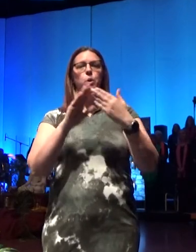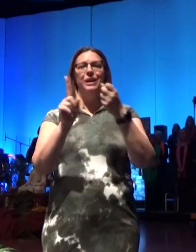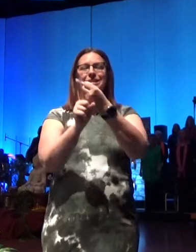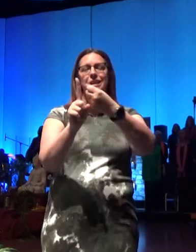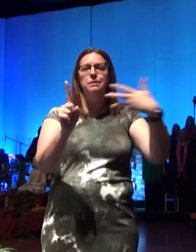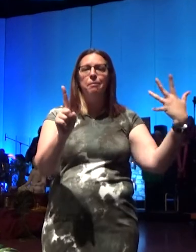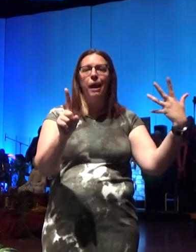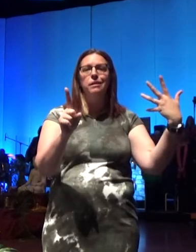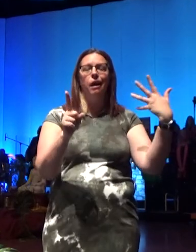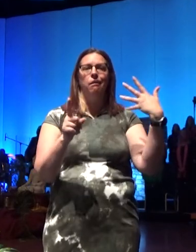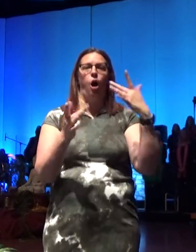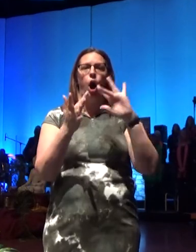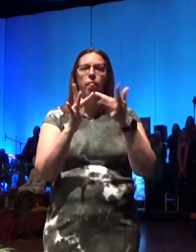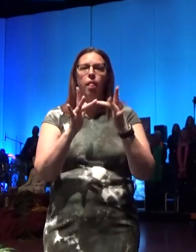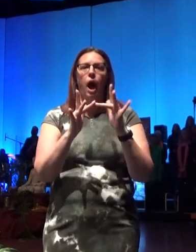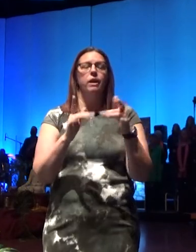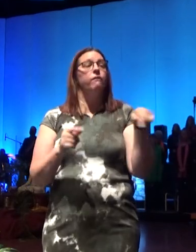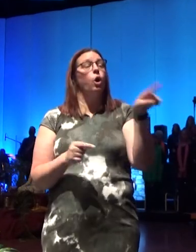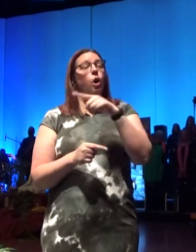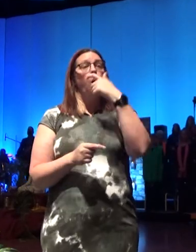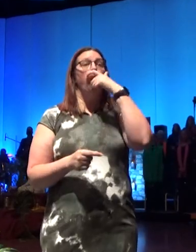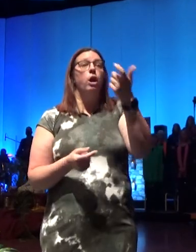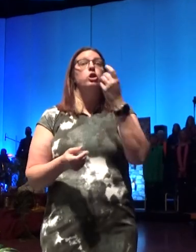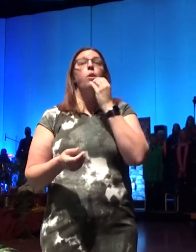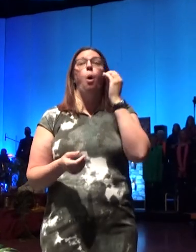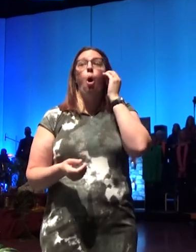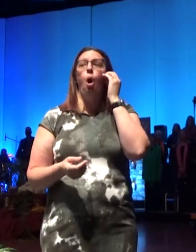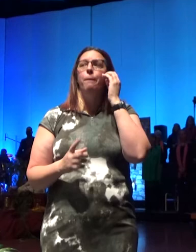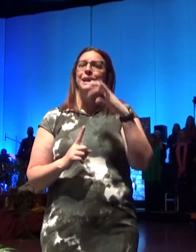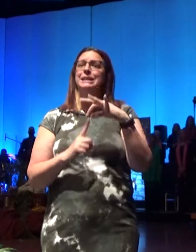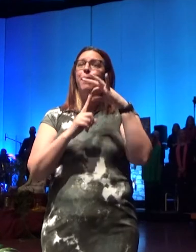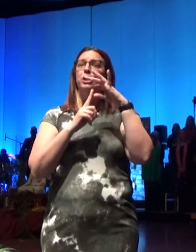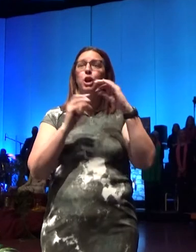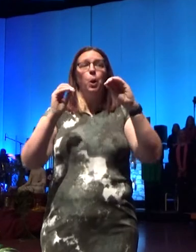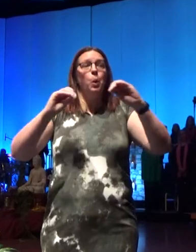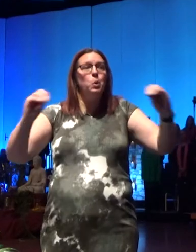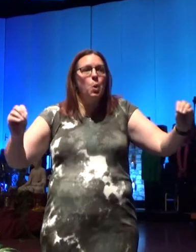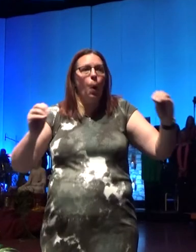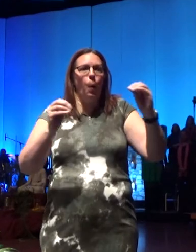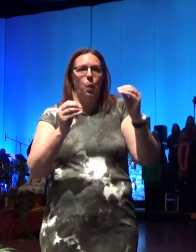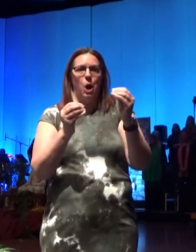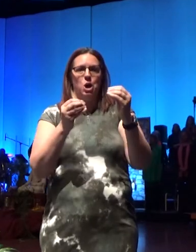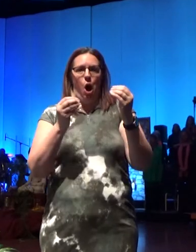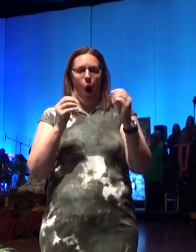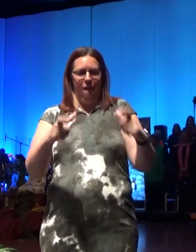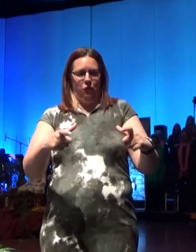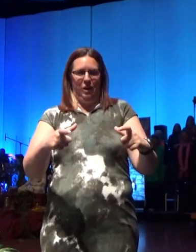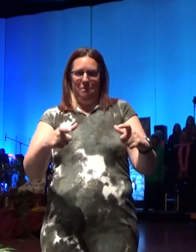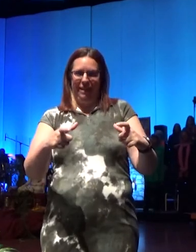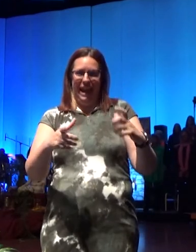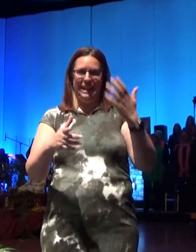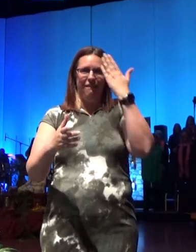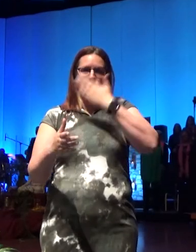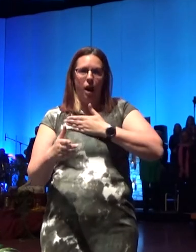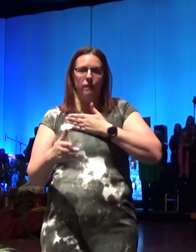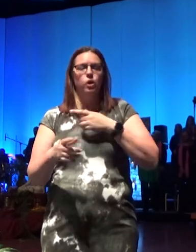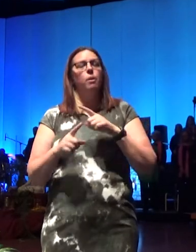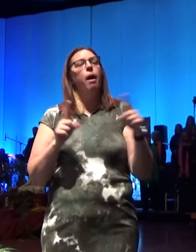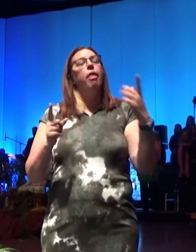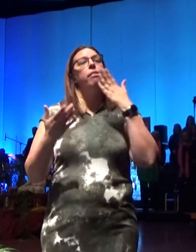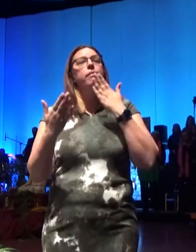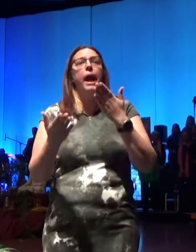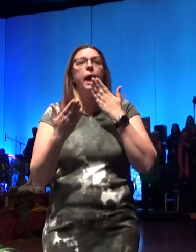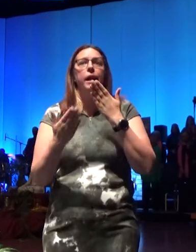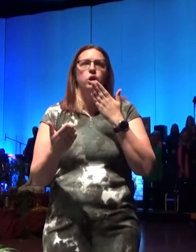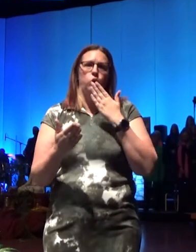So for those watching at home, thank you, especially even without an offering plate in front of you, to choose to give of your gifts and of your blessings to Mile High